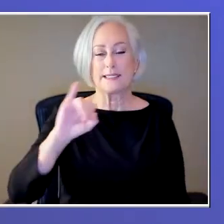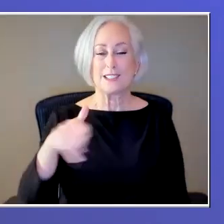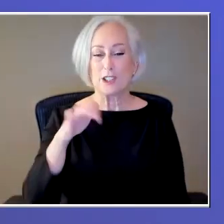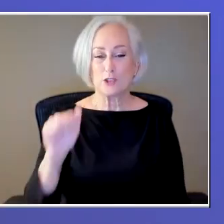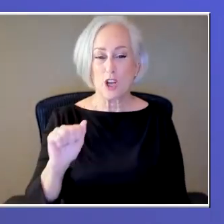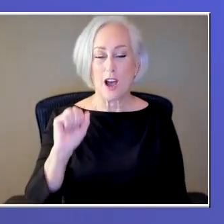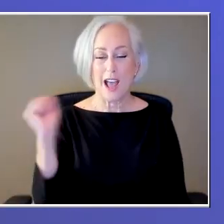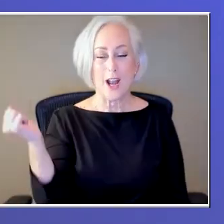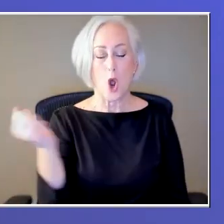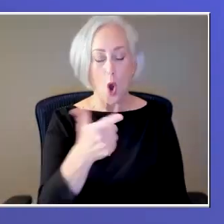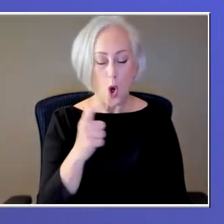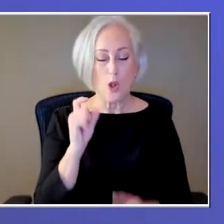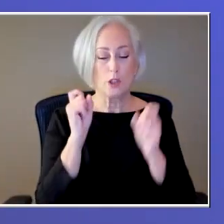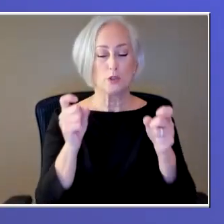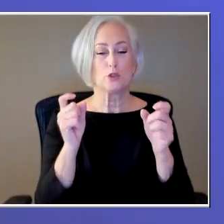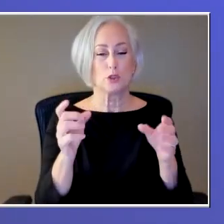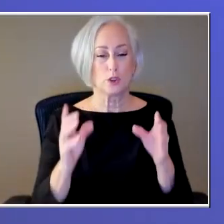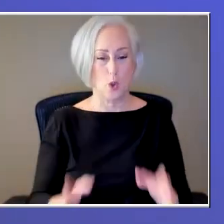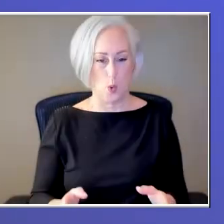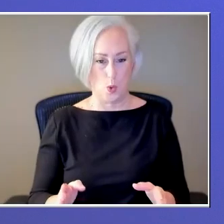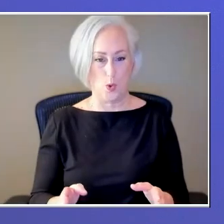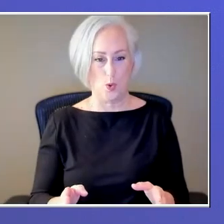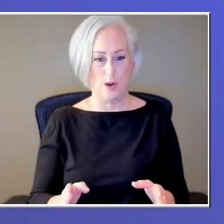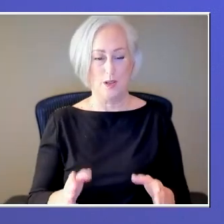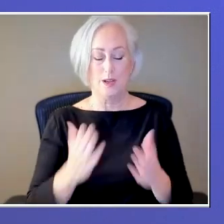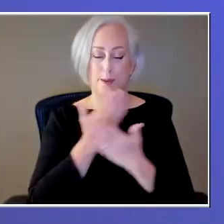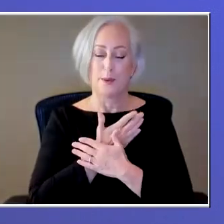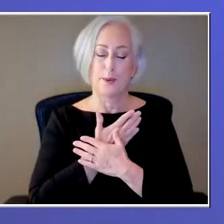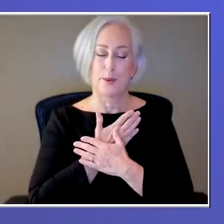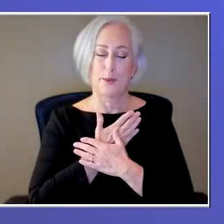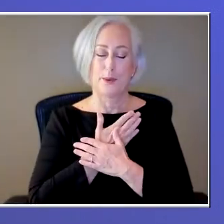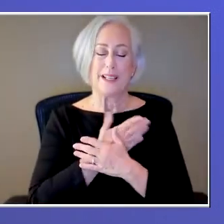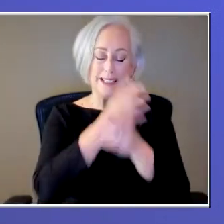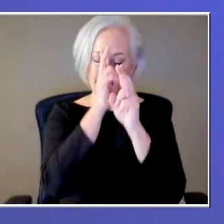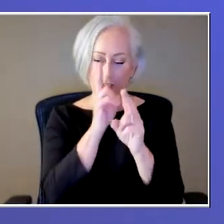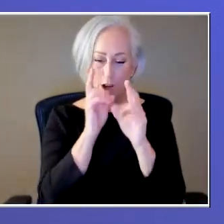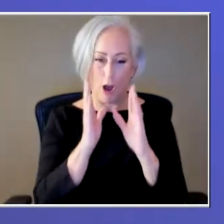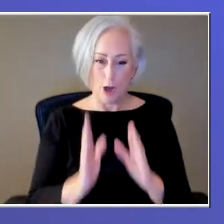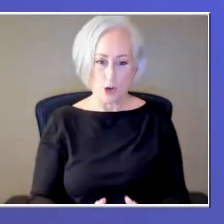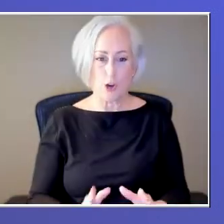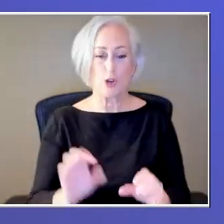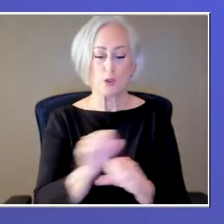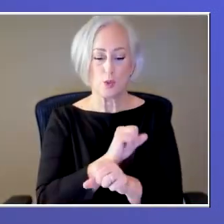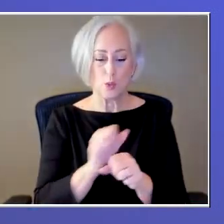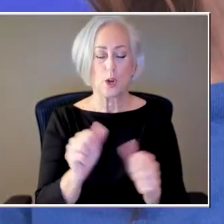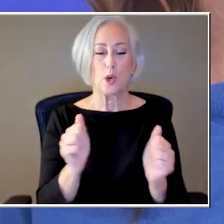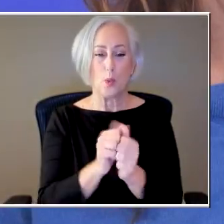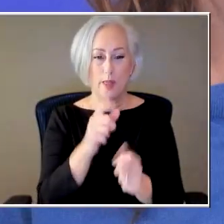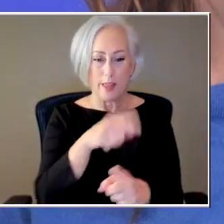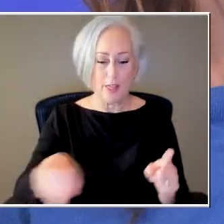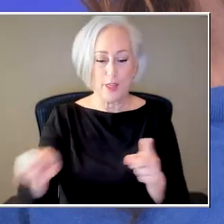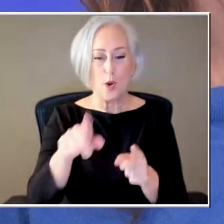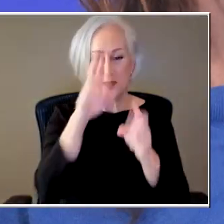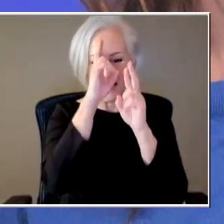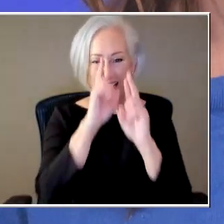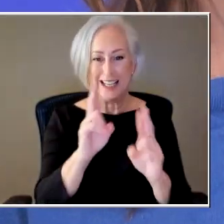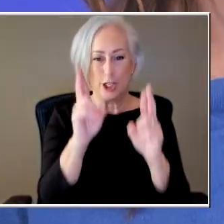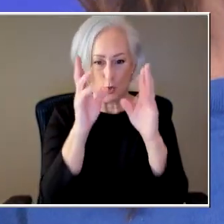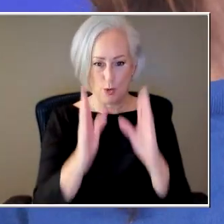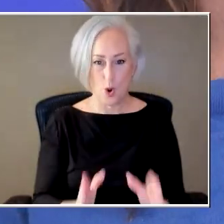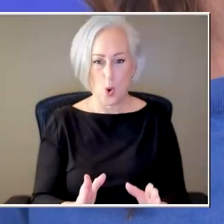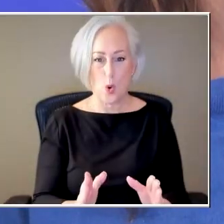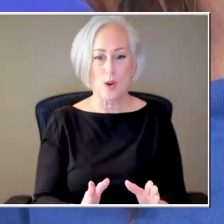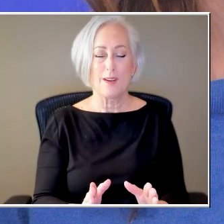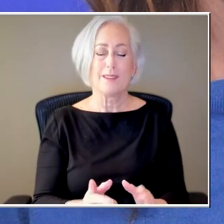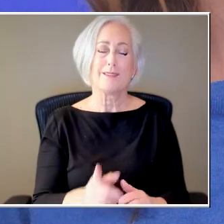donors. It's such like an honor to be able to work with these. Truly, they're heroes to me, and they're so humble, and